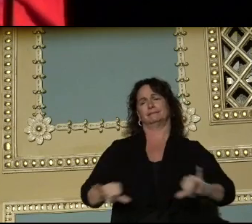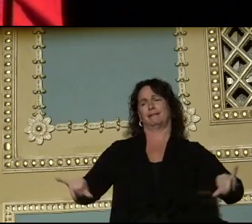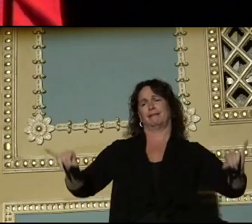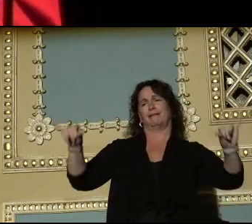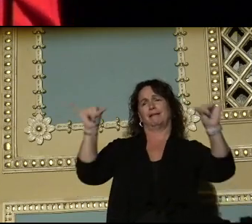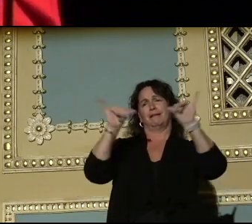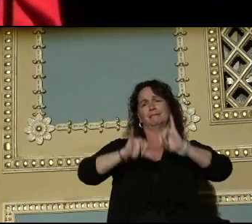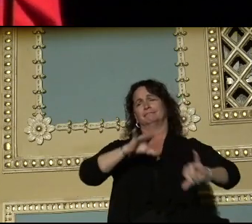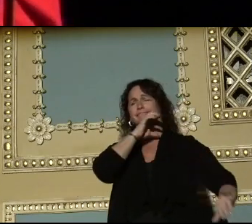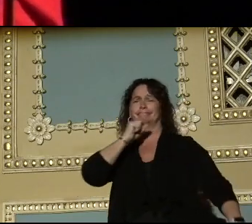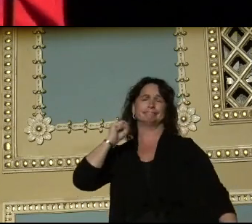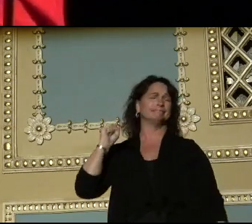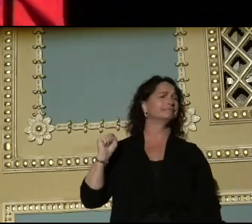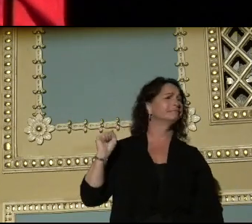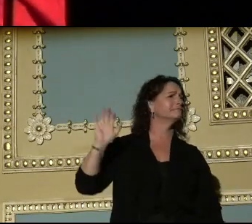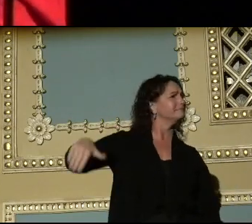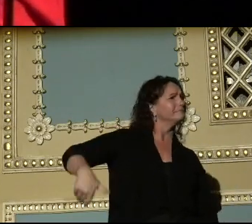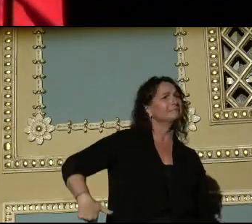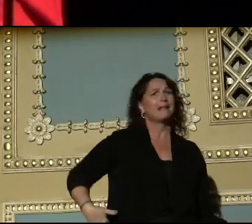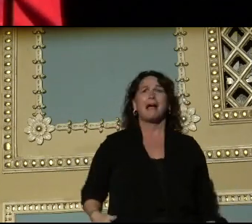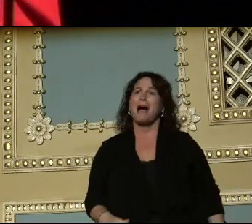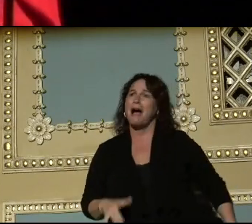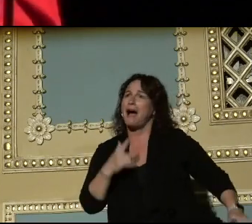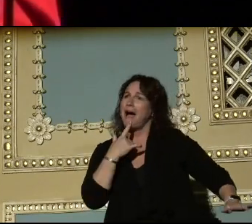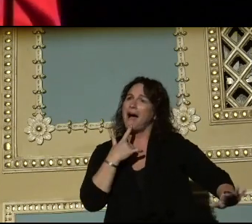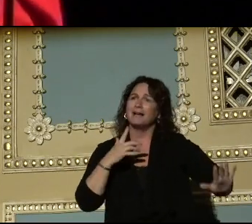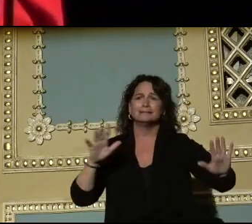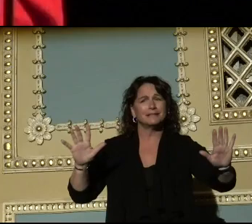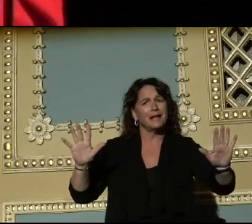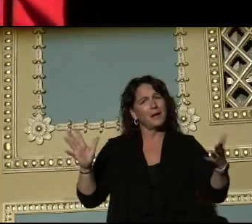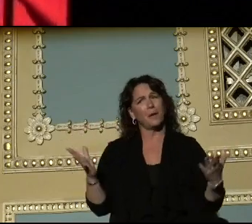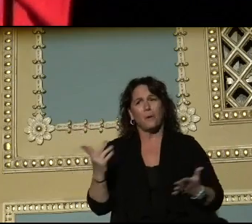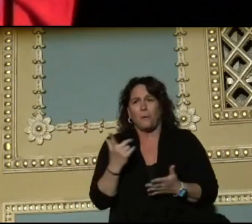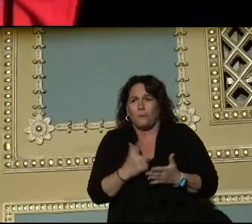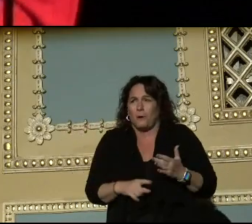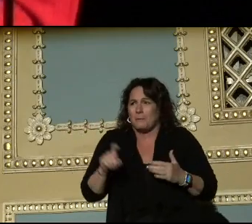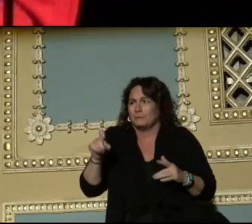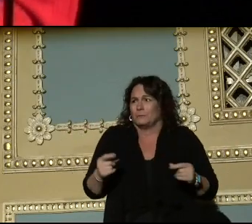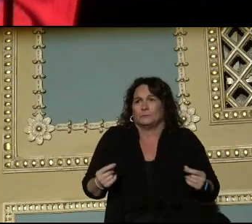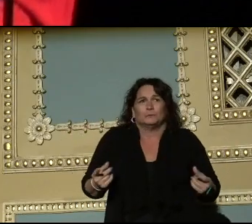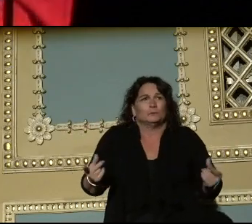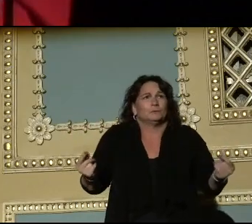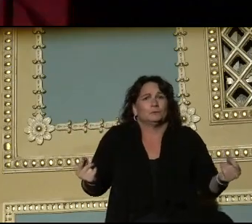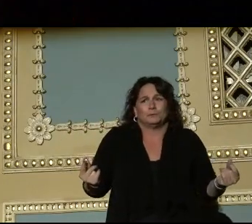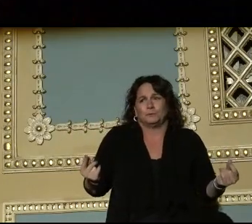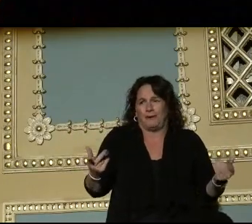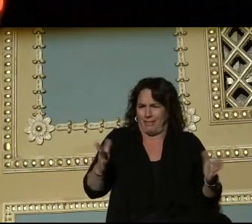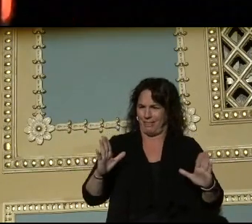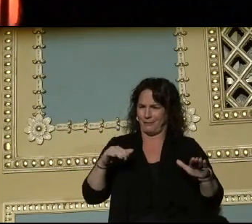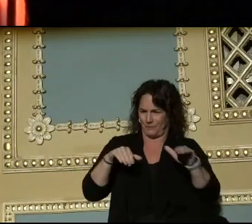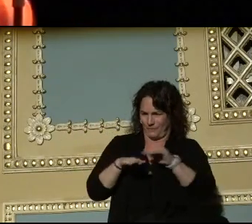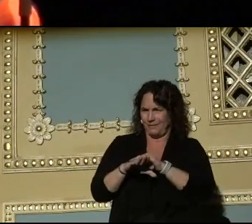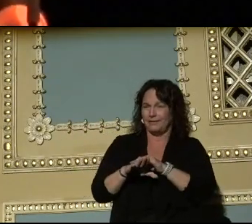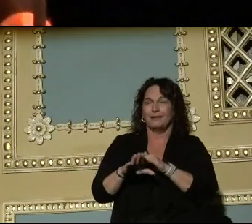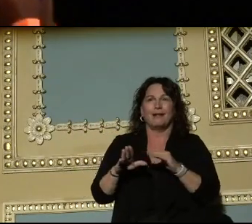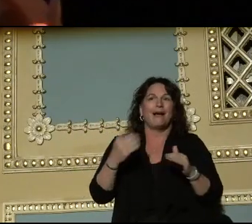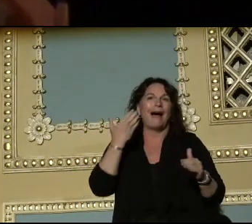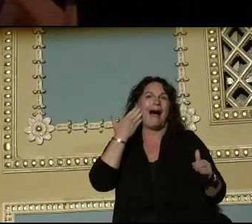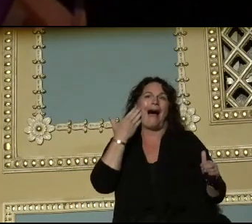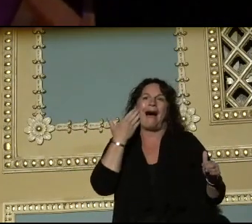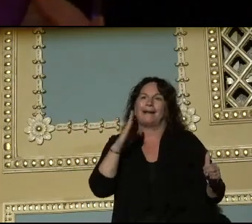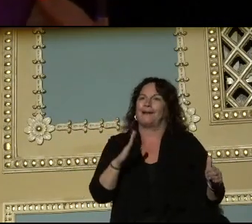before. I said, yeah, well, what am I supposed to do? I didn't know what I was